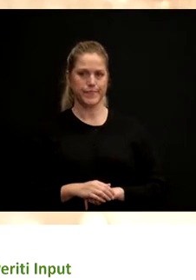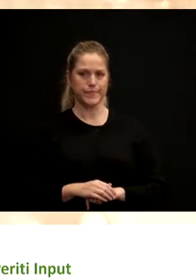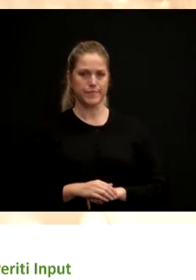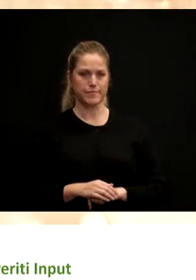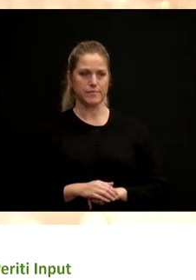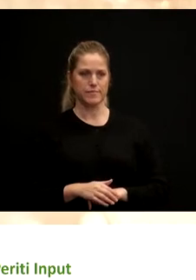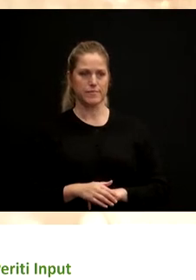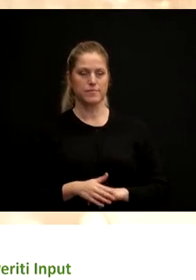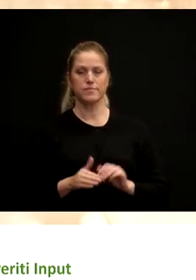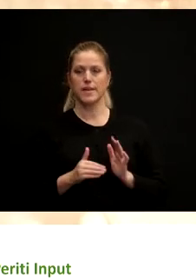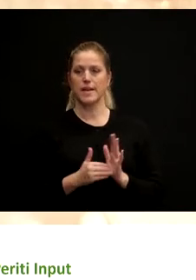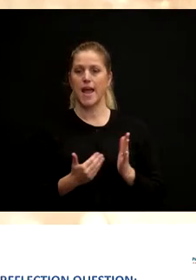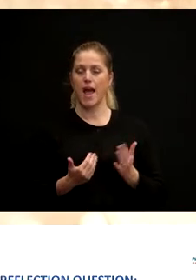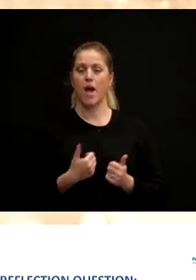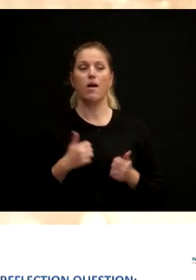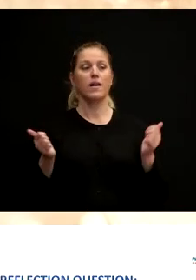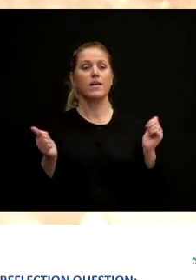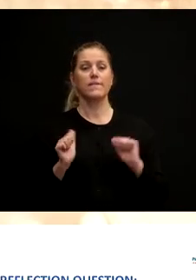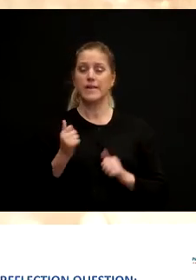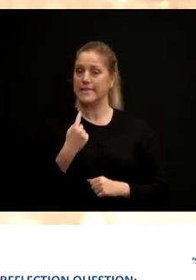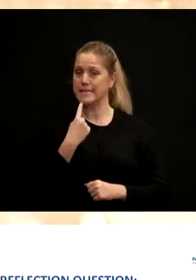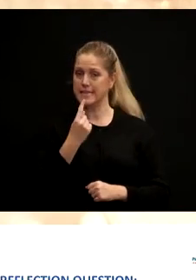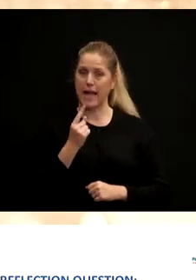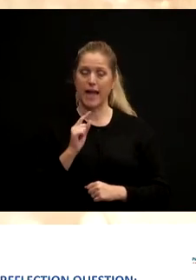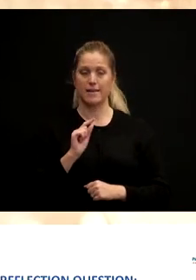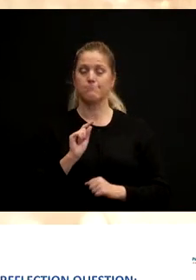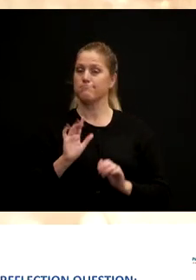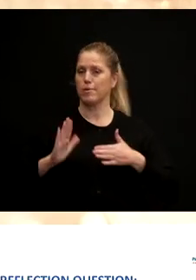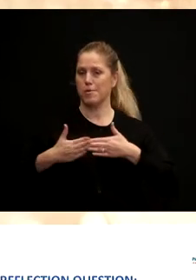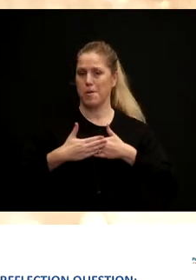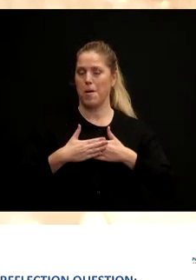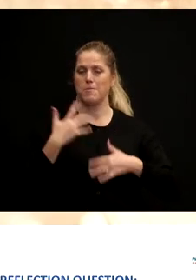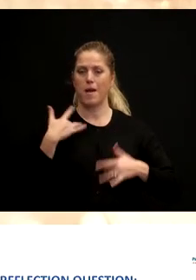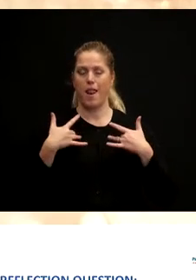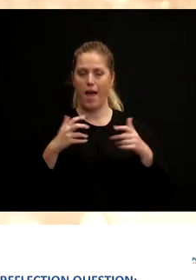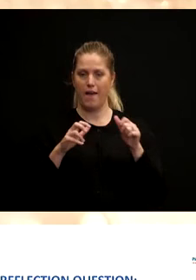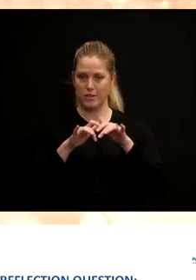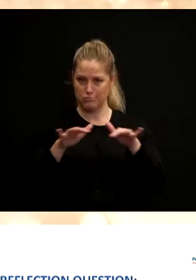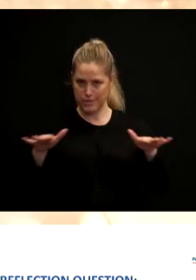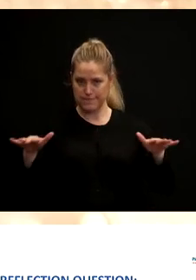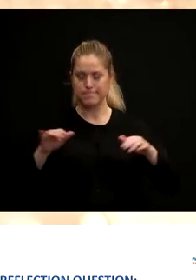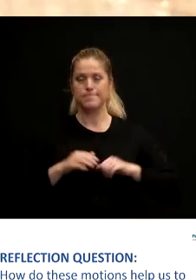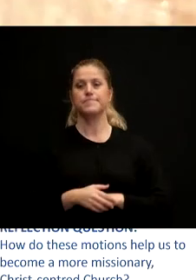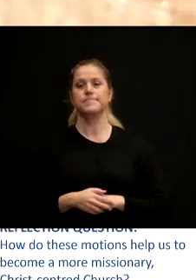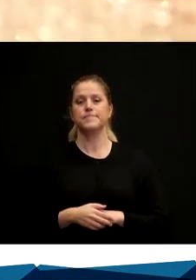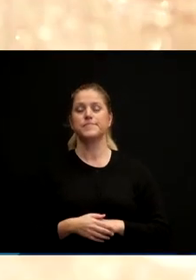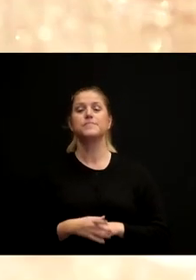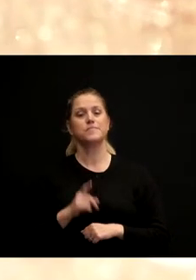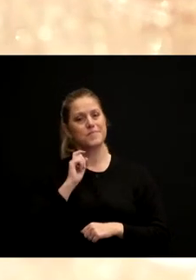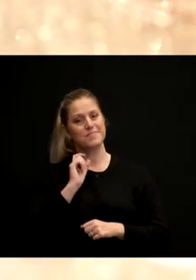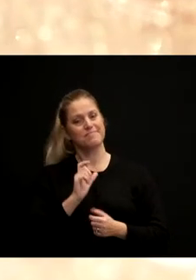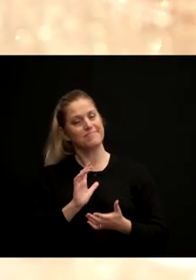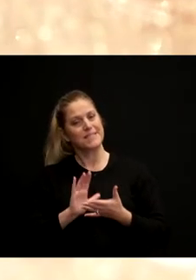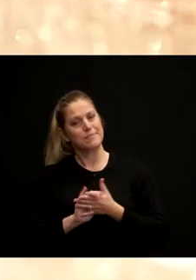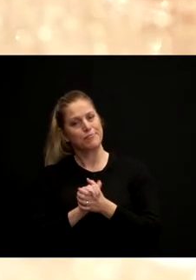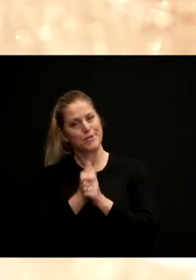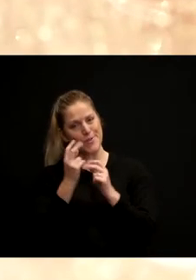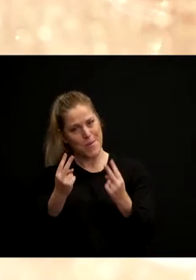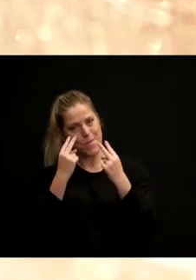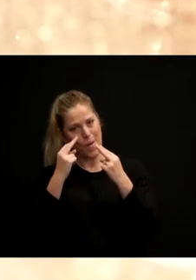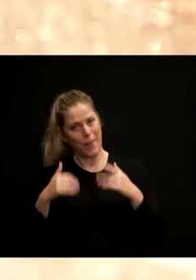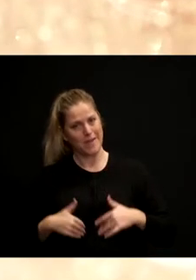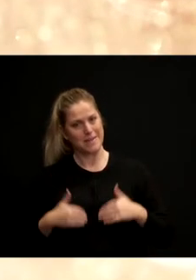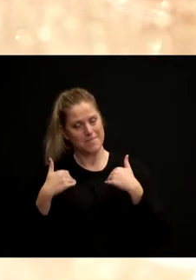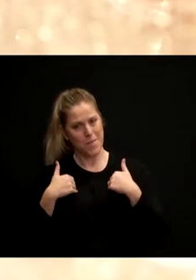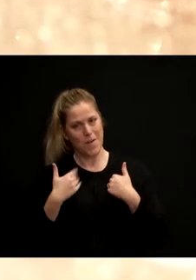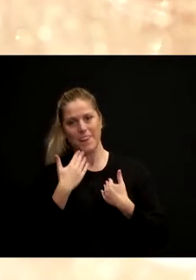We now say farewell to those joining us through the live streaming, and we continue to appreciate your support and prayer to